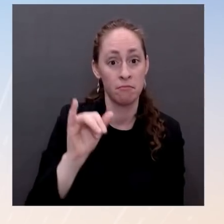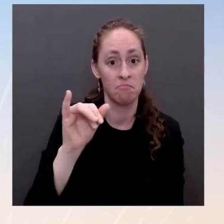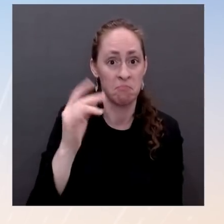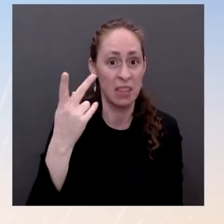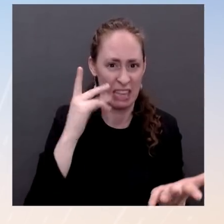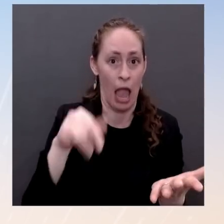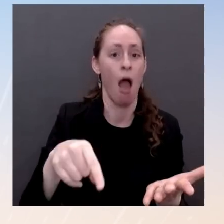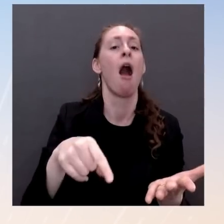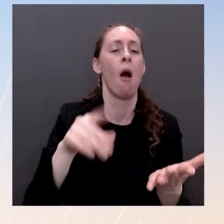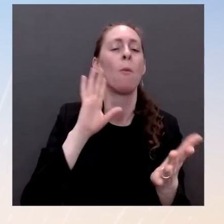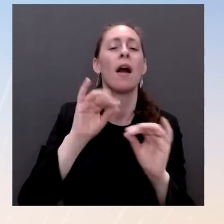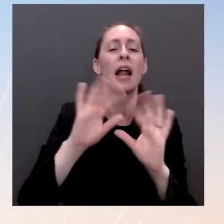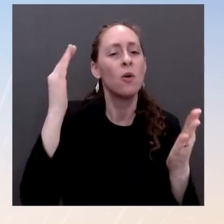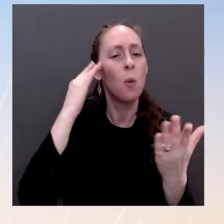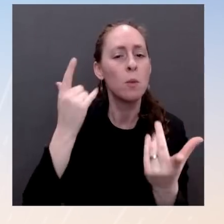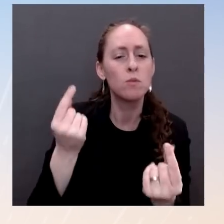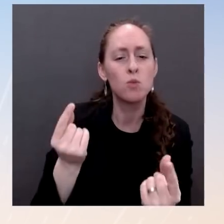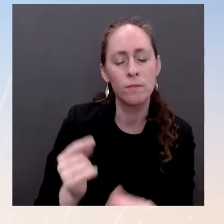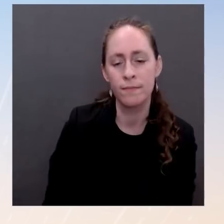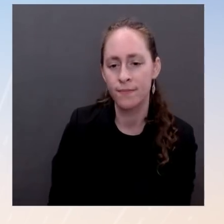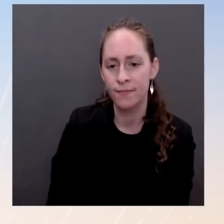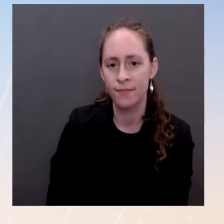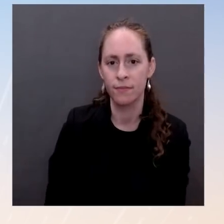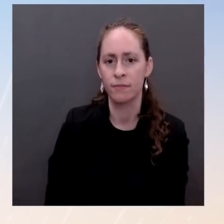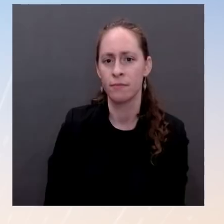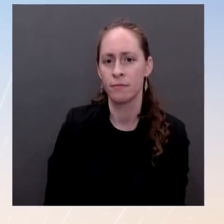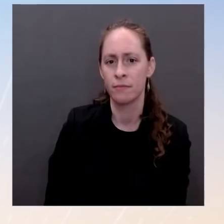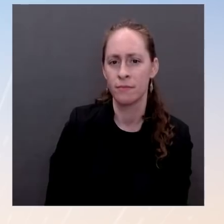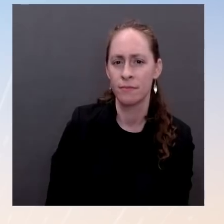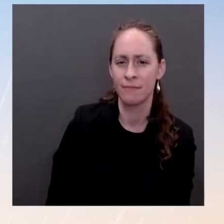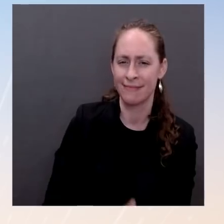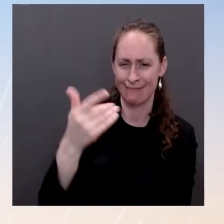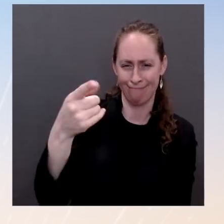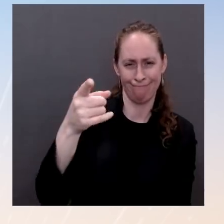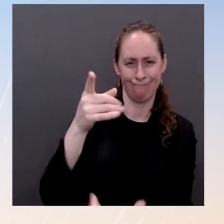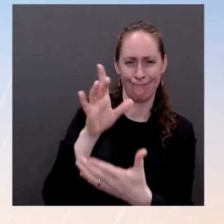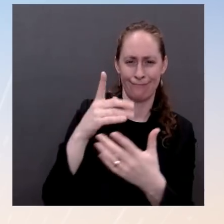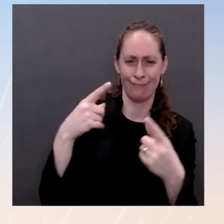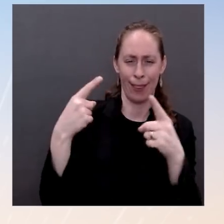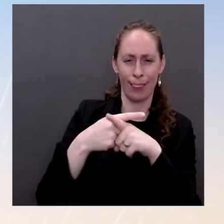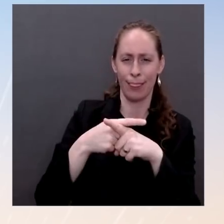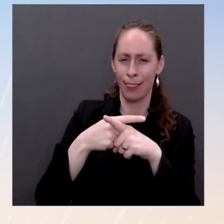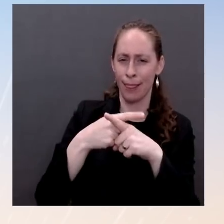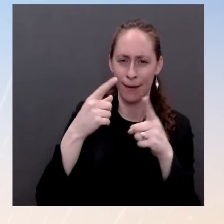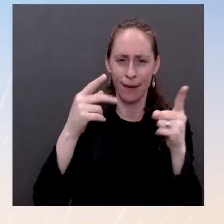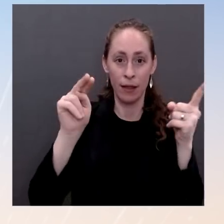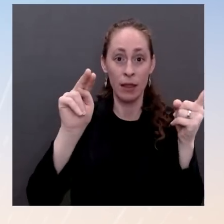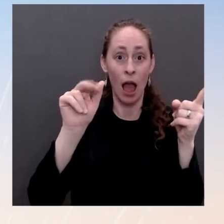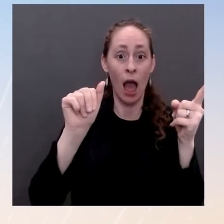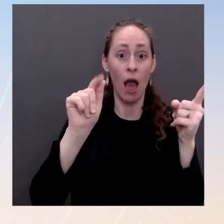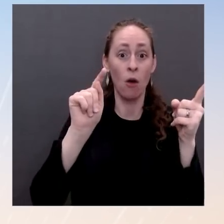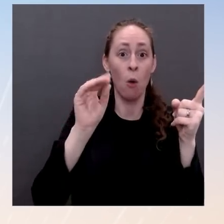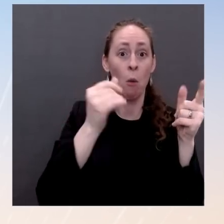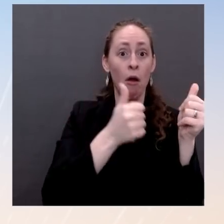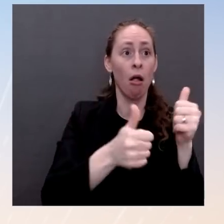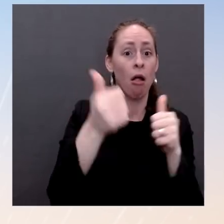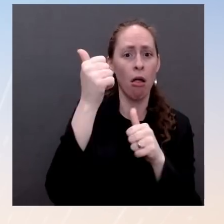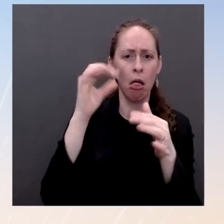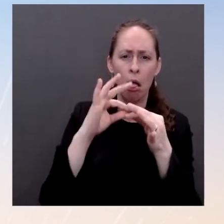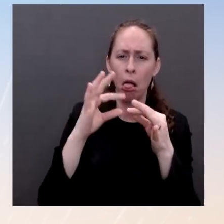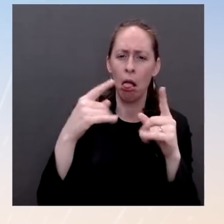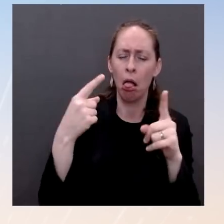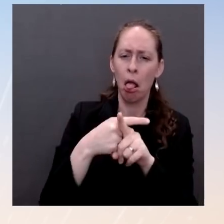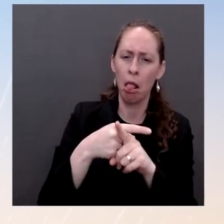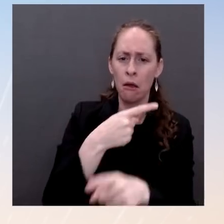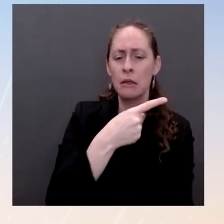today. Among them, the NATO Secretary General said that there is cause for cautious optimism when it comes to some of these talks